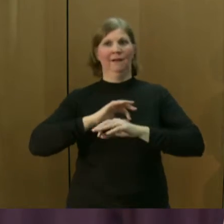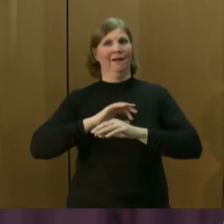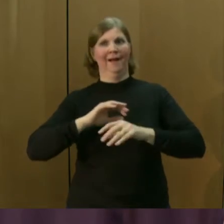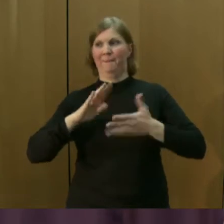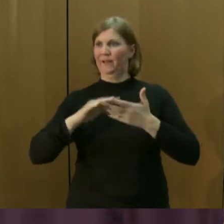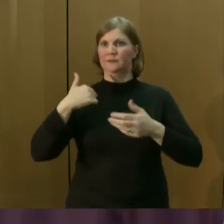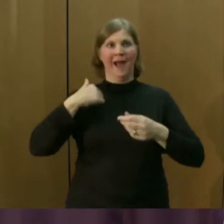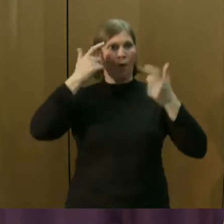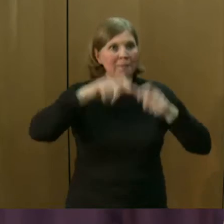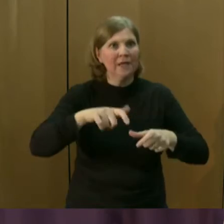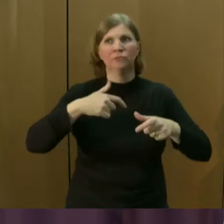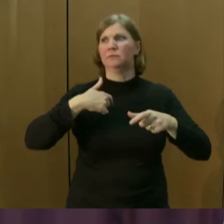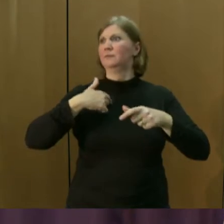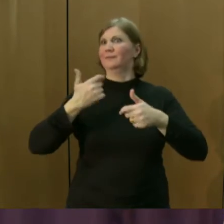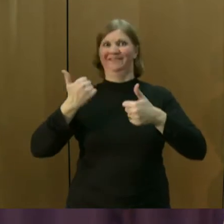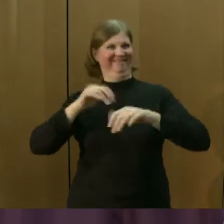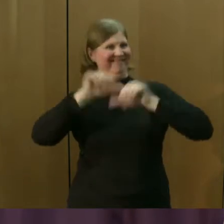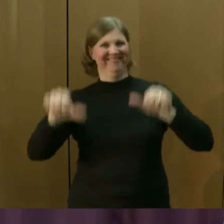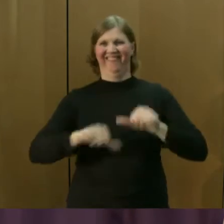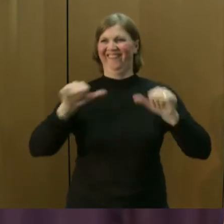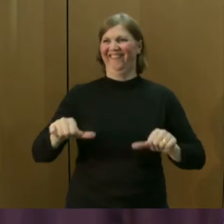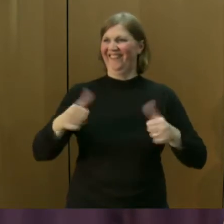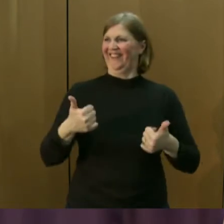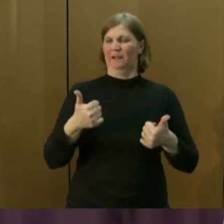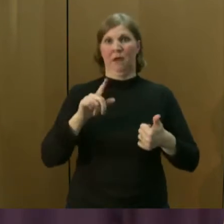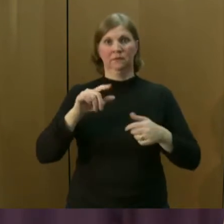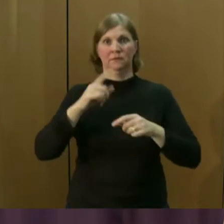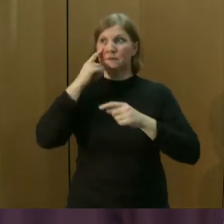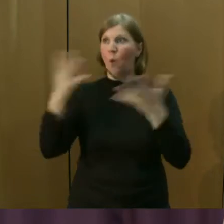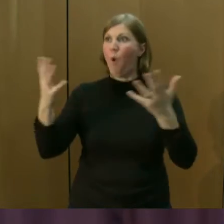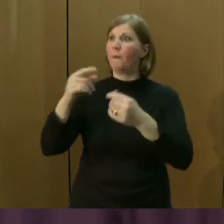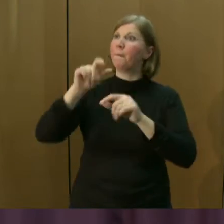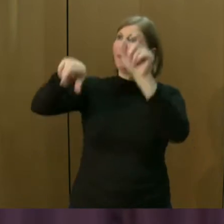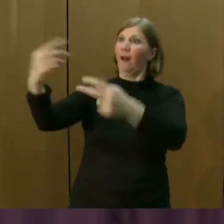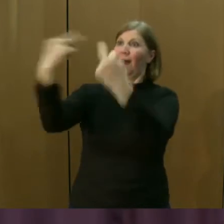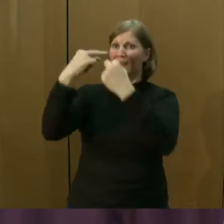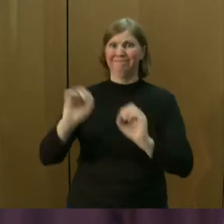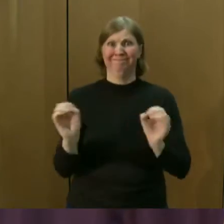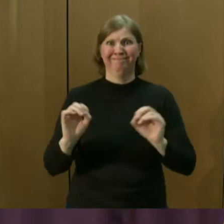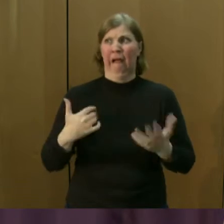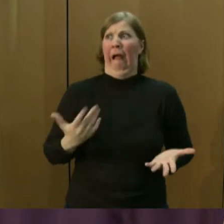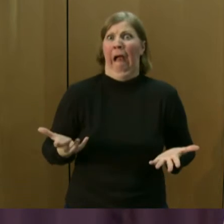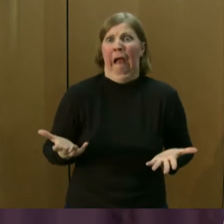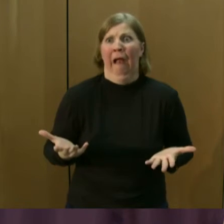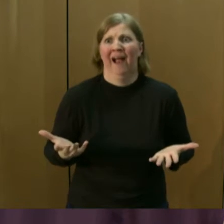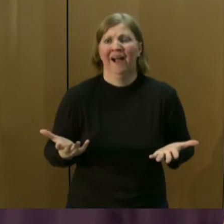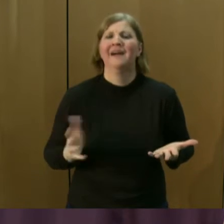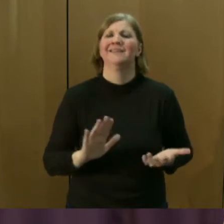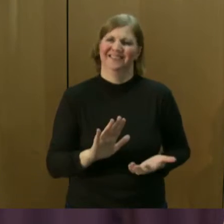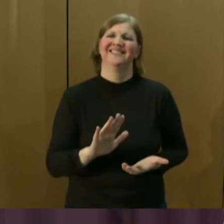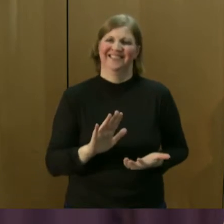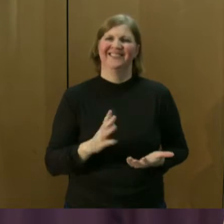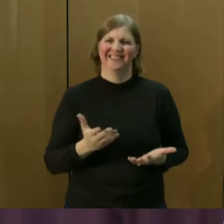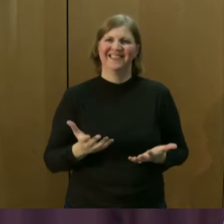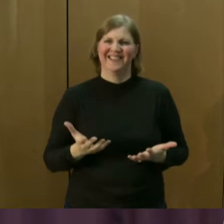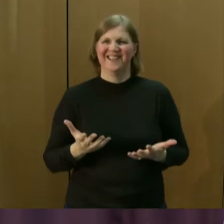your decision to come, build in how you're going to tell people about it. Seems like a long way away, but it will come crashingly up in front of you as soon as you